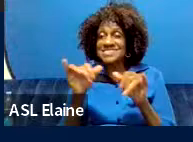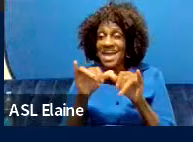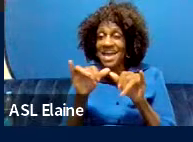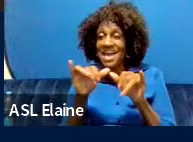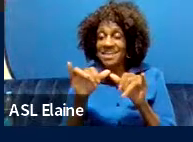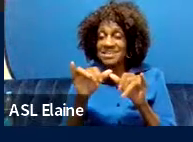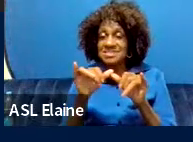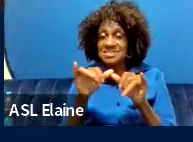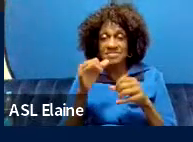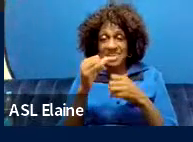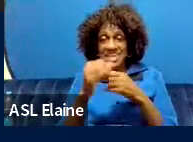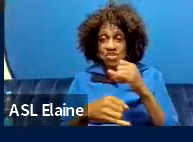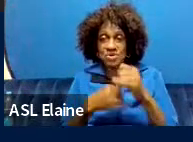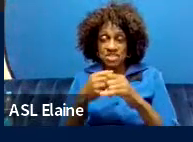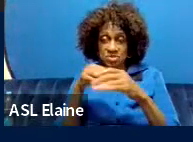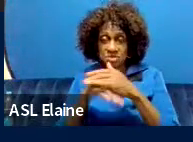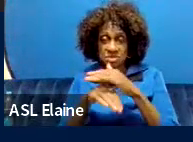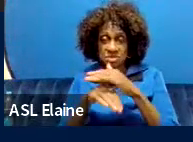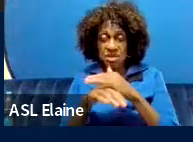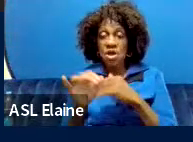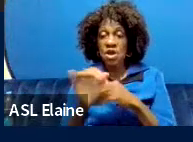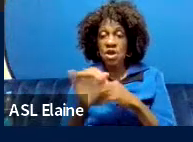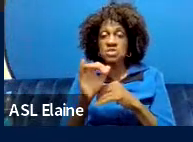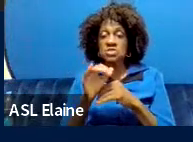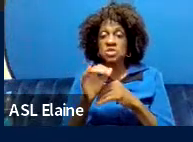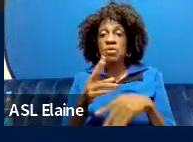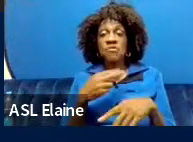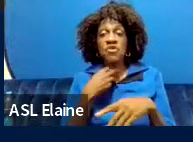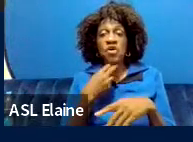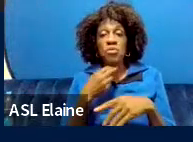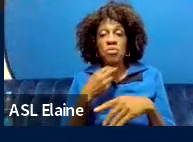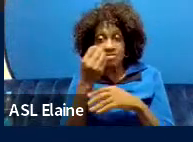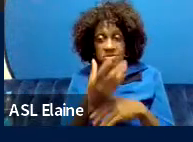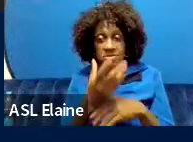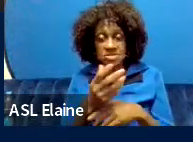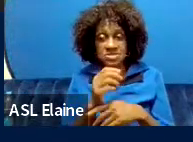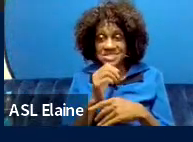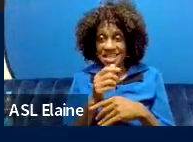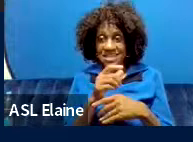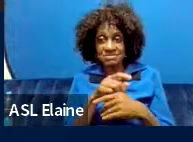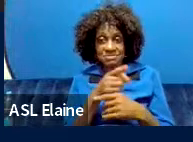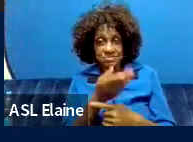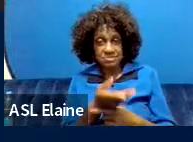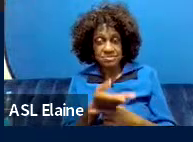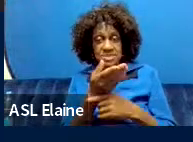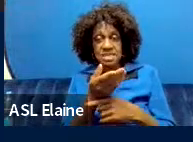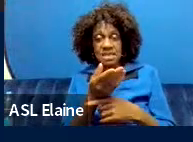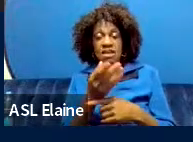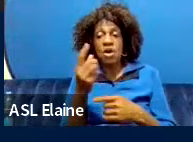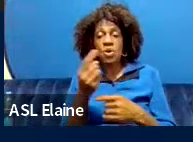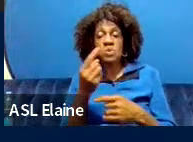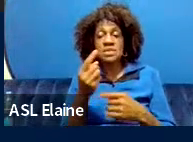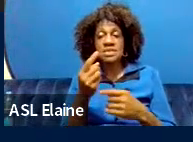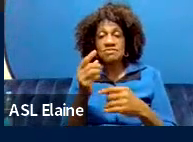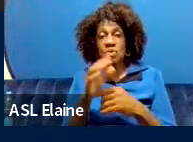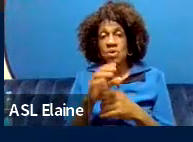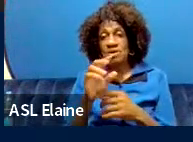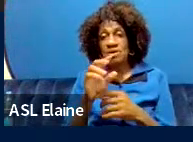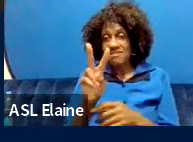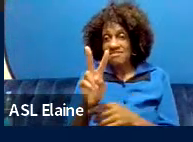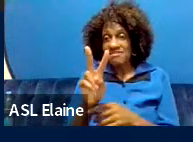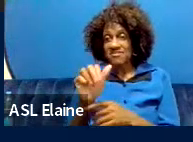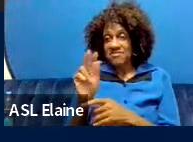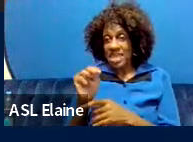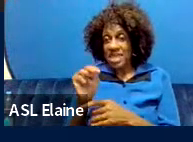accessibility. Also, verbal content is not required or addressed, except in the case of van accessible parking